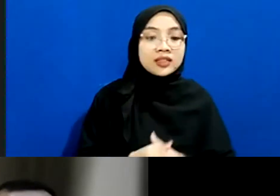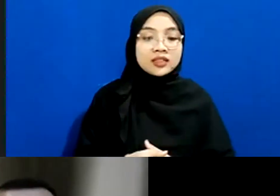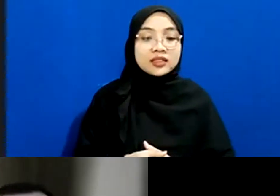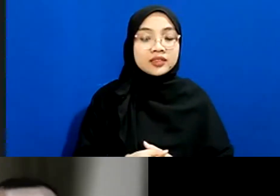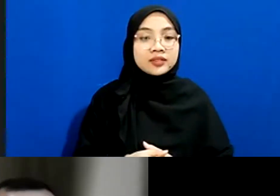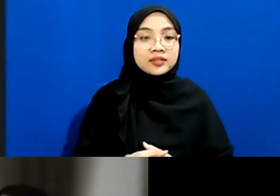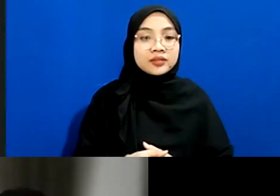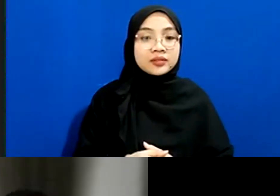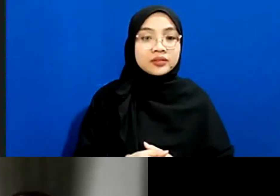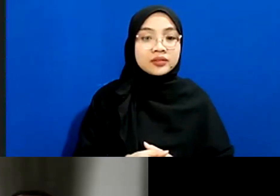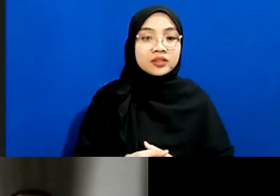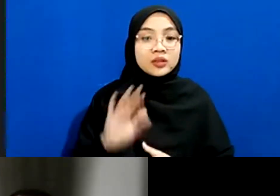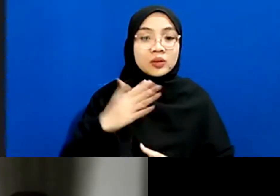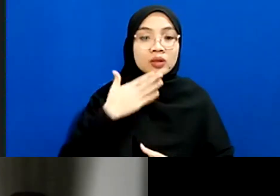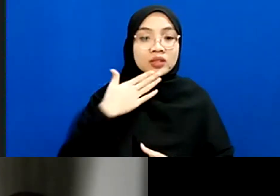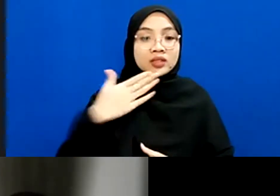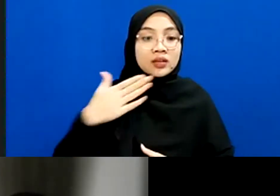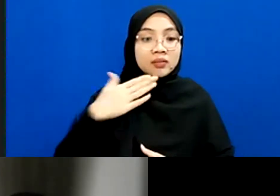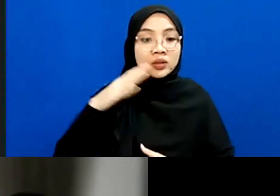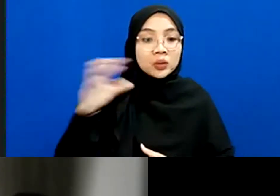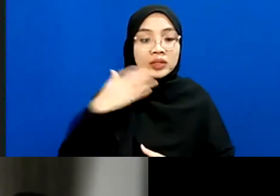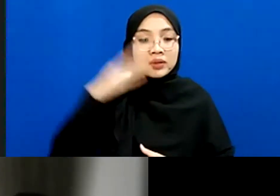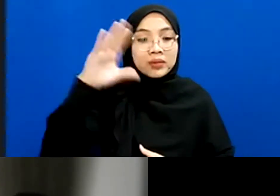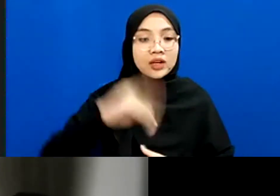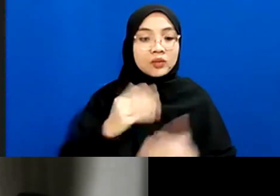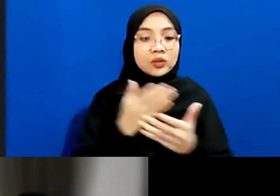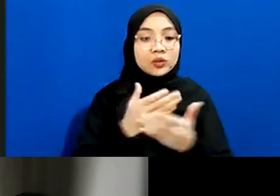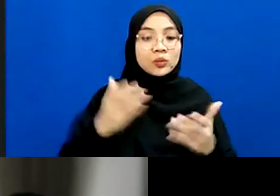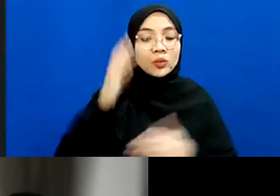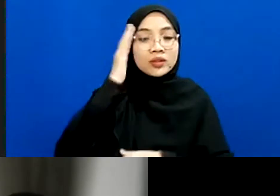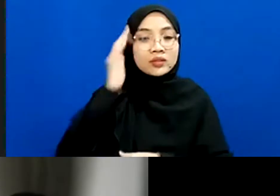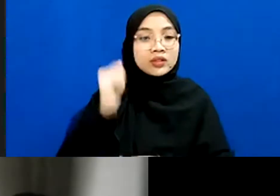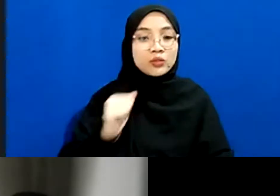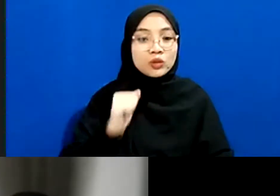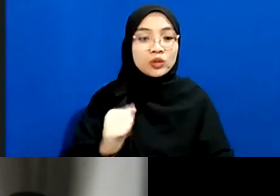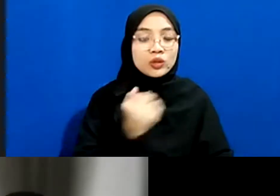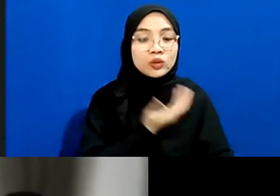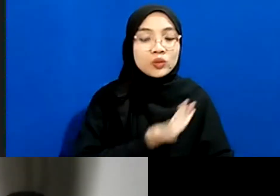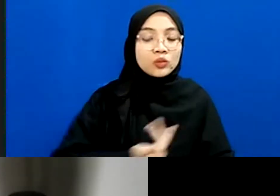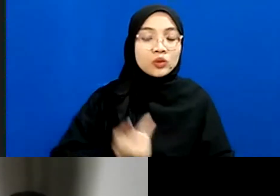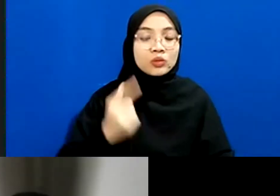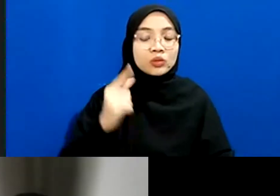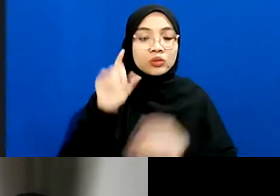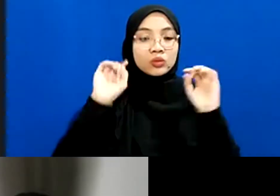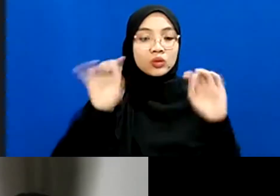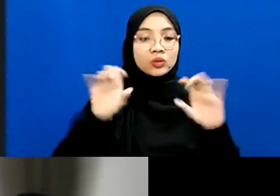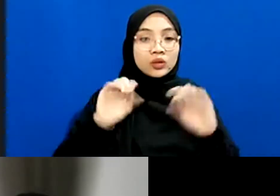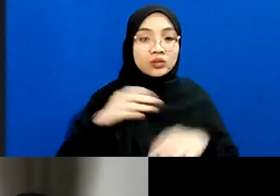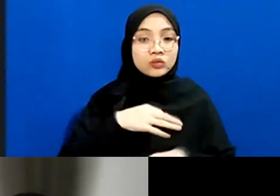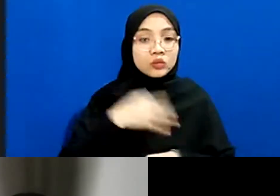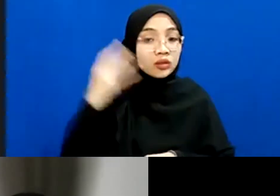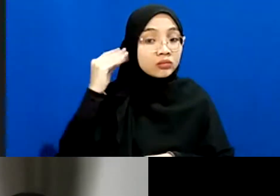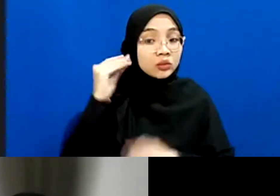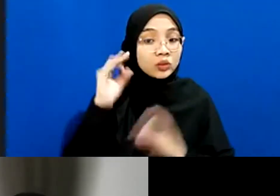Hi, good evening, everyone. Assalamualaikum warahmatullahi wabarakatuh. Can you hear me? Is